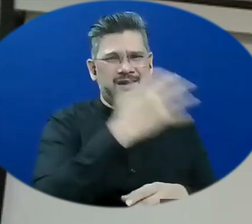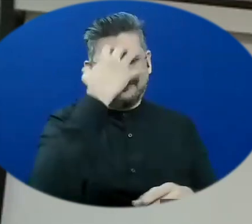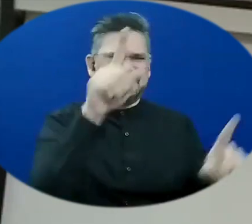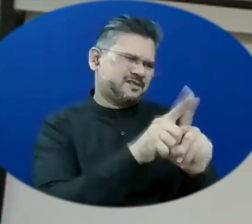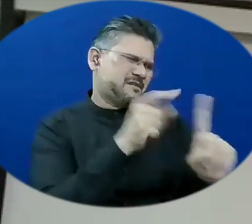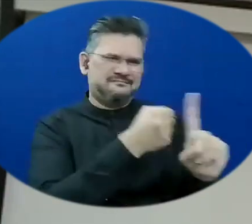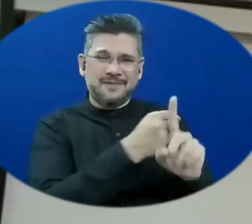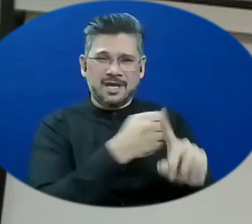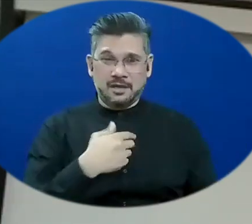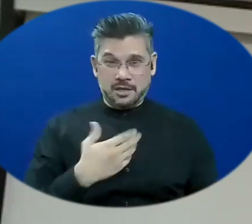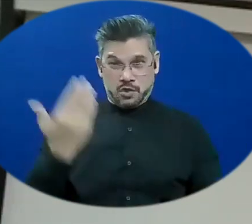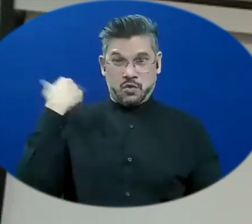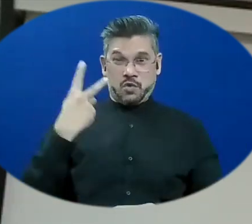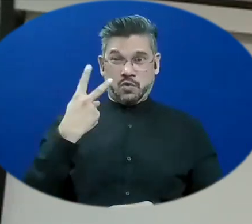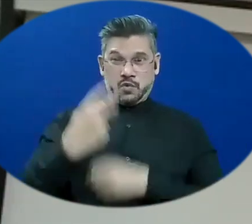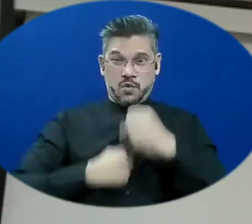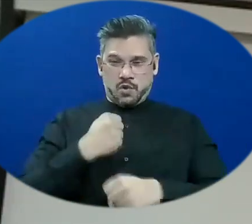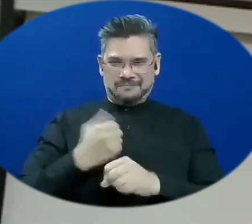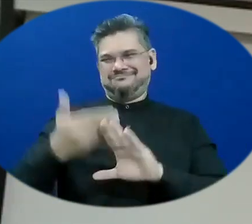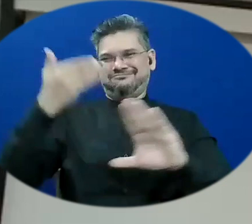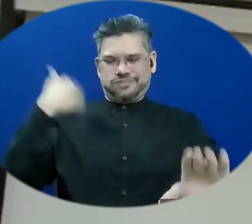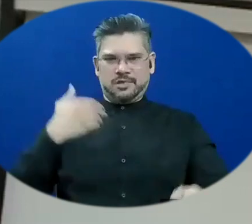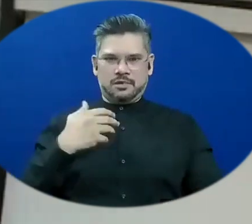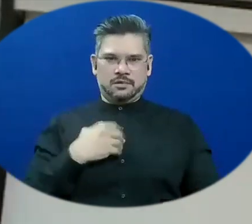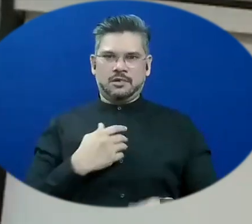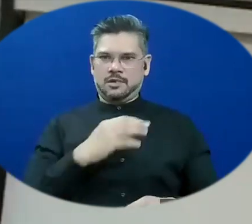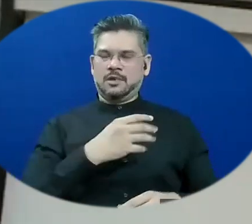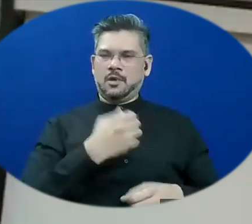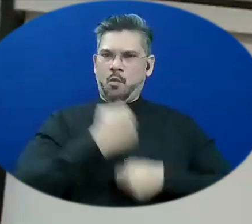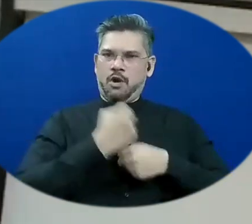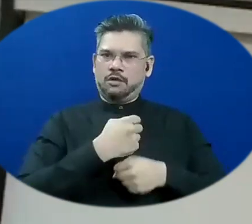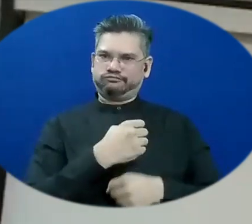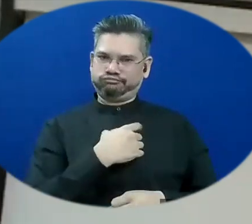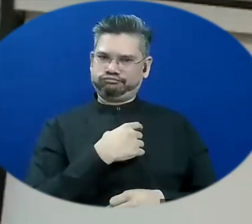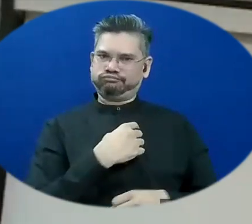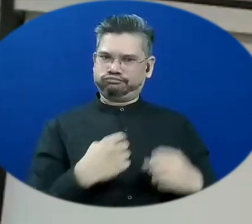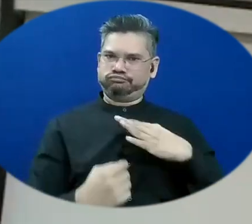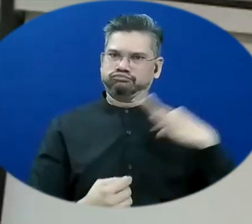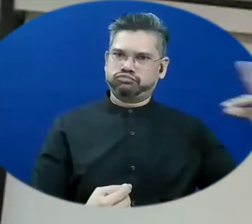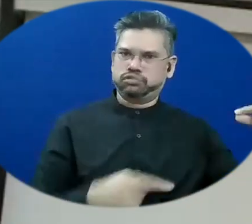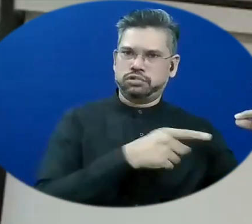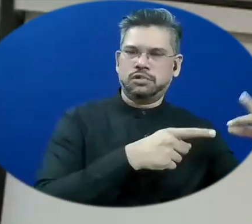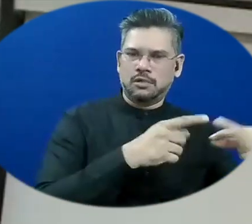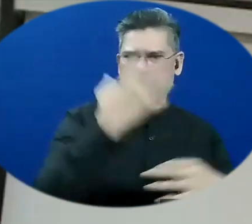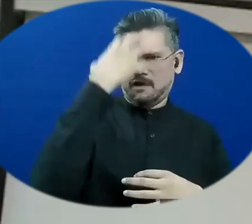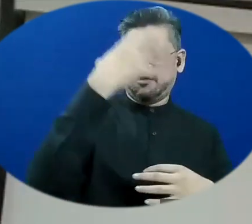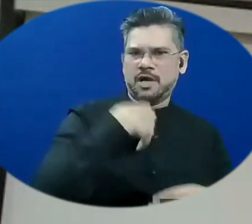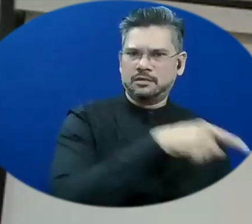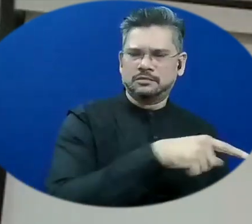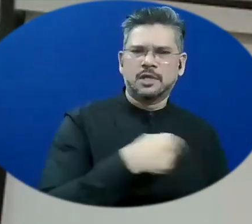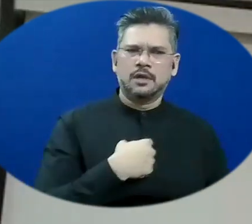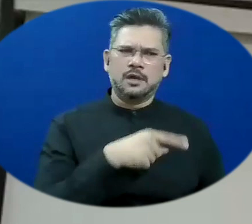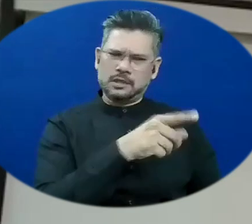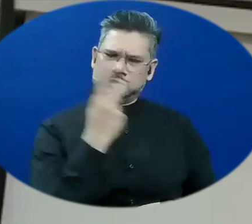when I was appointed to a federal committee, here's this little girl in Northern California sitting there, and all of a sudden